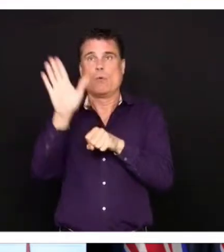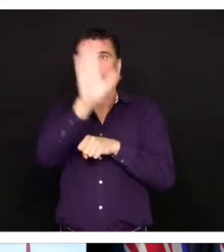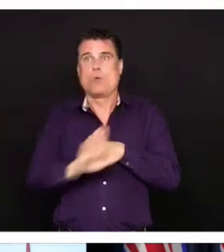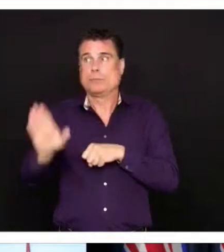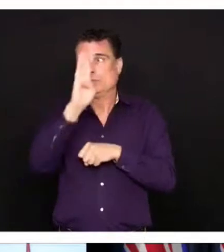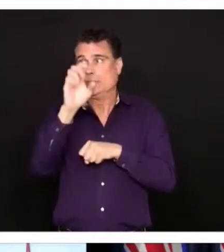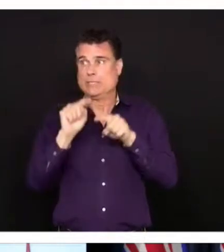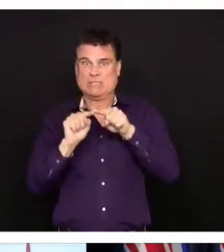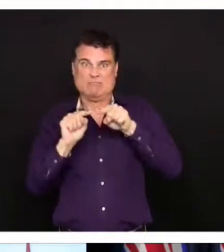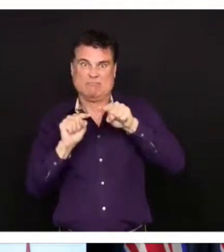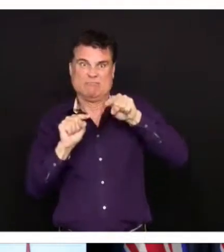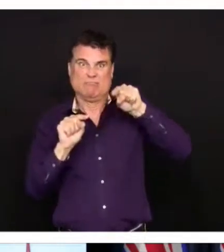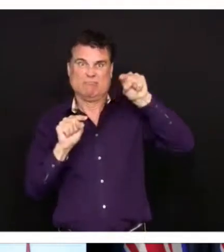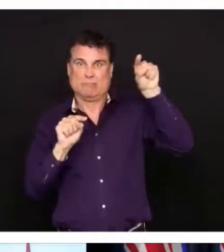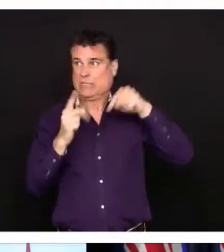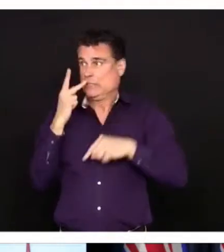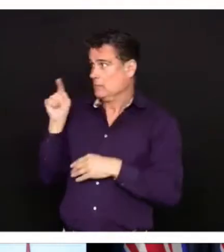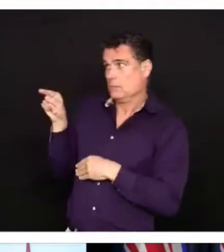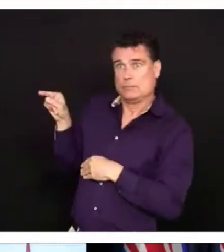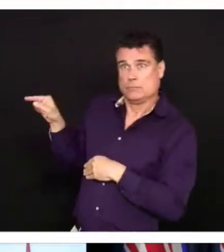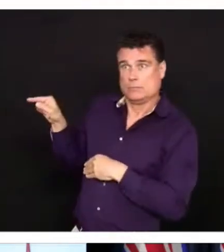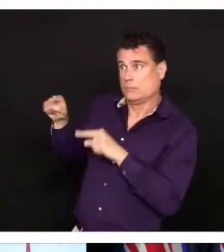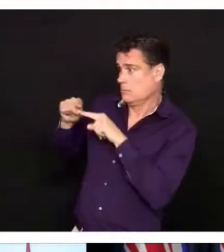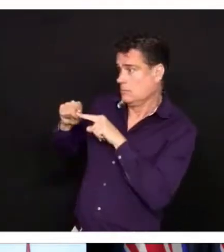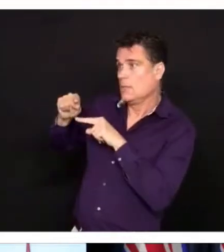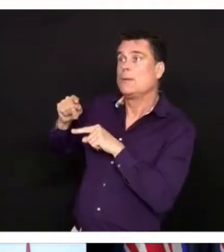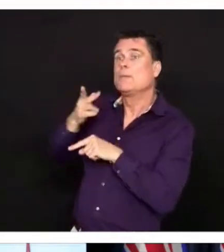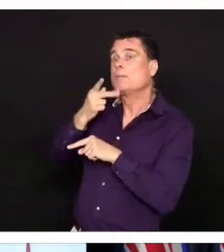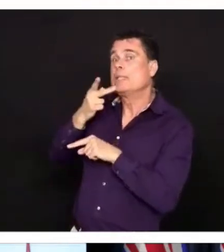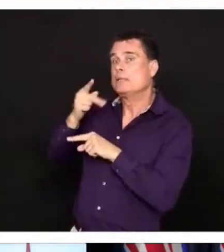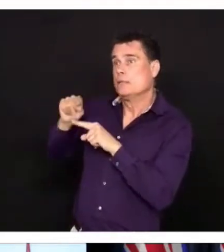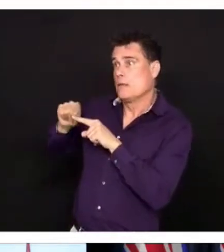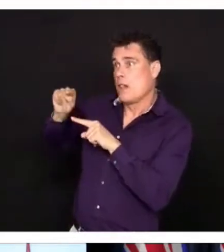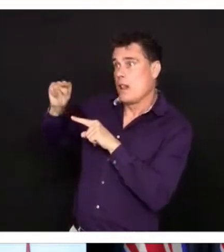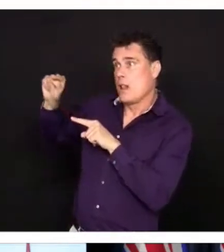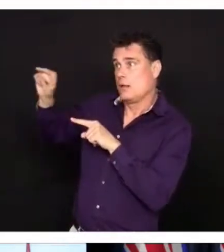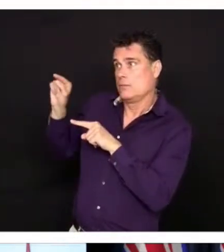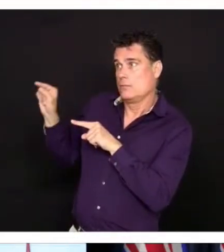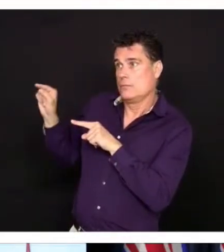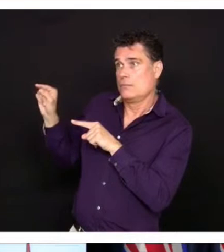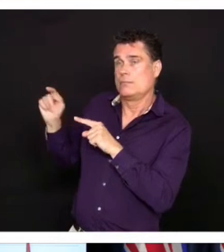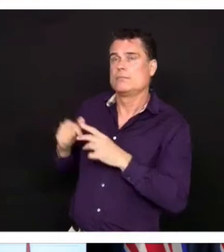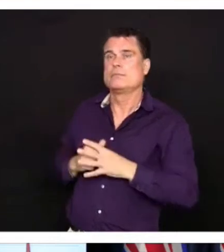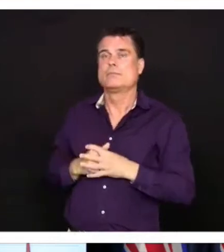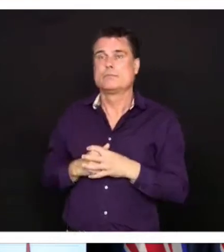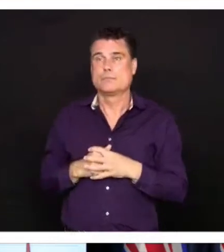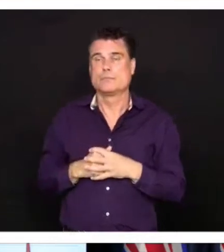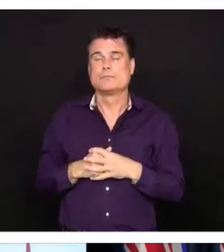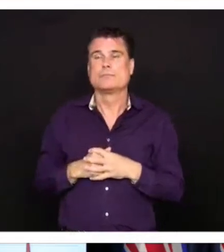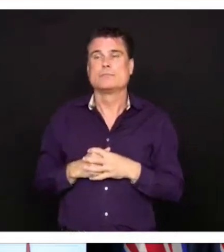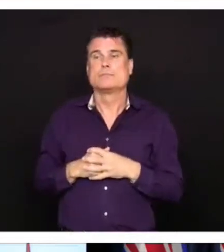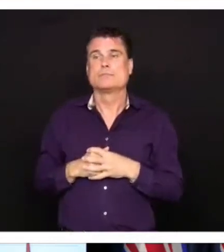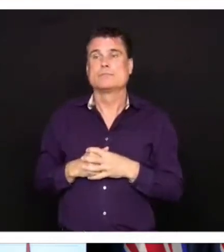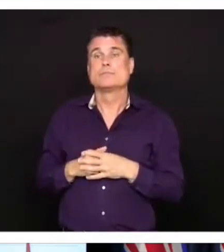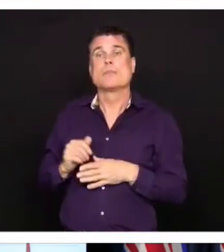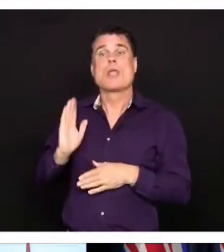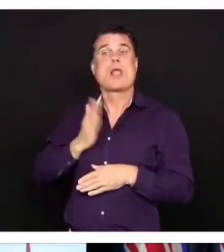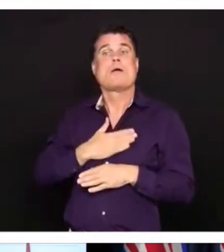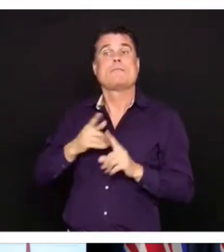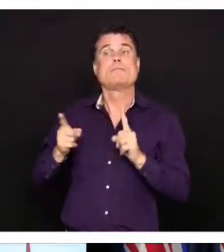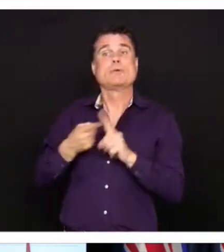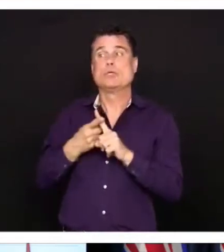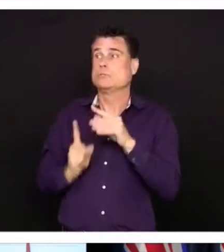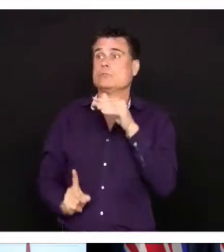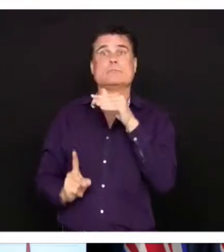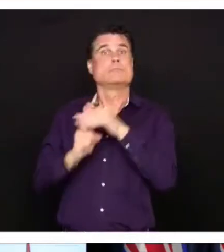for some time. Our first case in British Columbia was in January, and we had a number of imported cases over January and